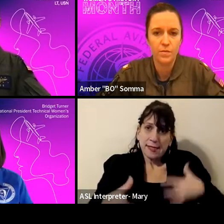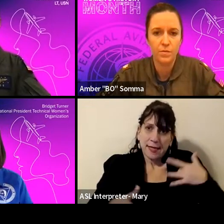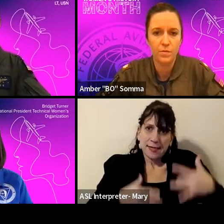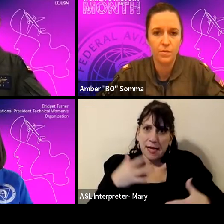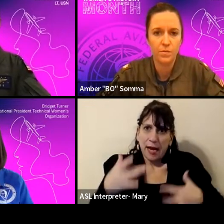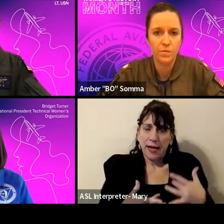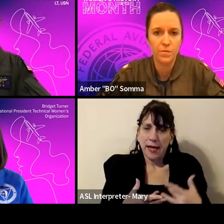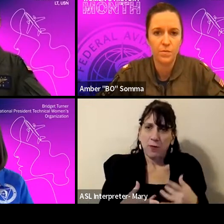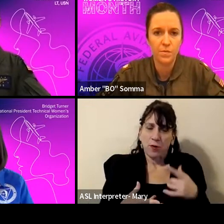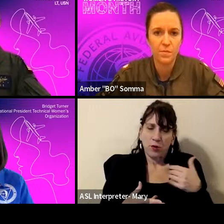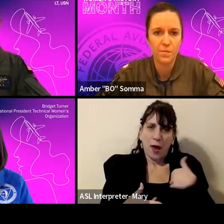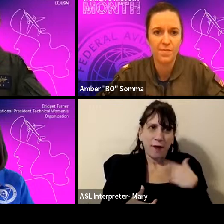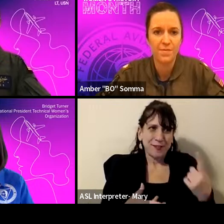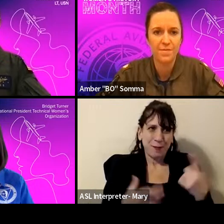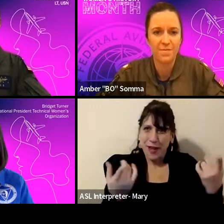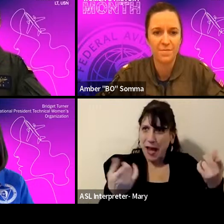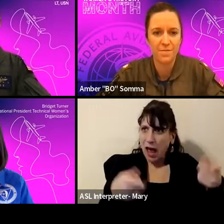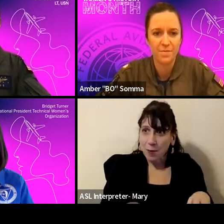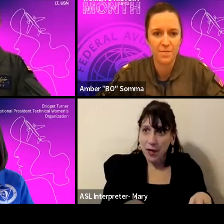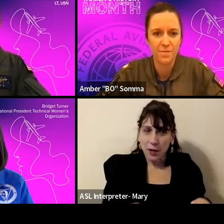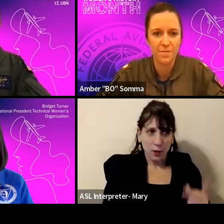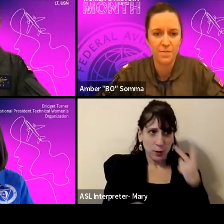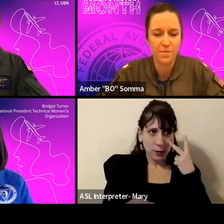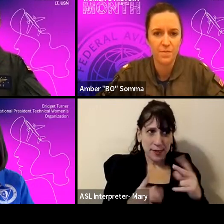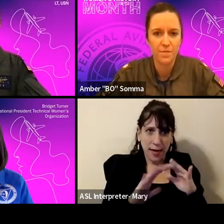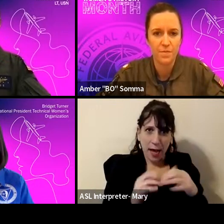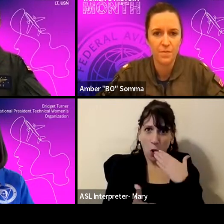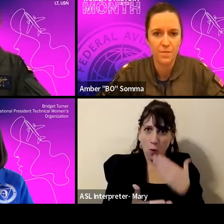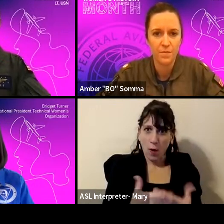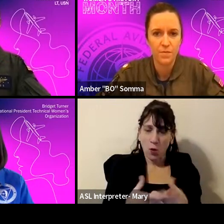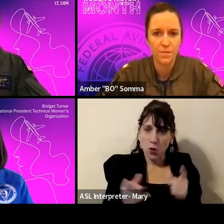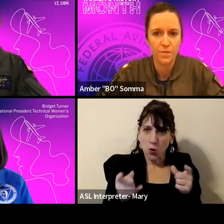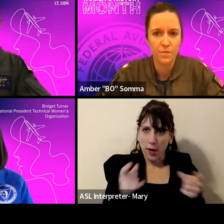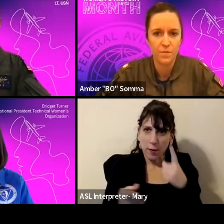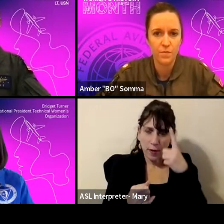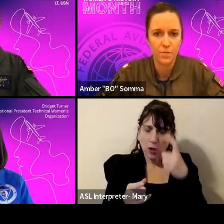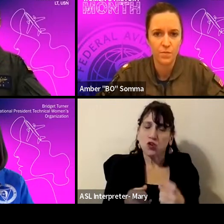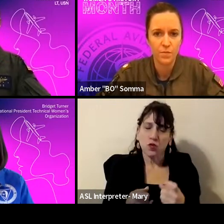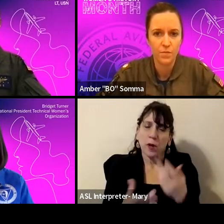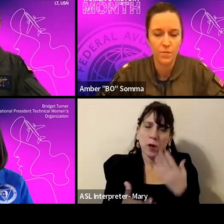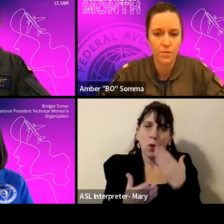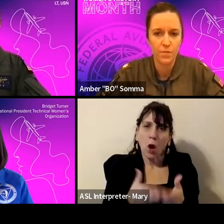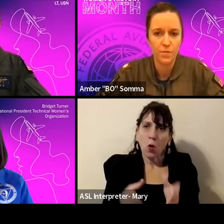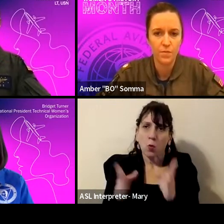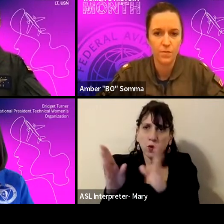do have something happen, you see how well you handle it because you've been so well prepared.